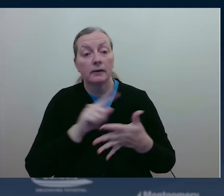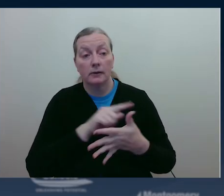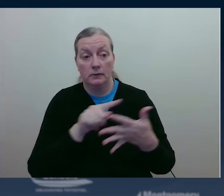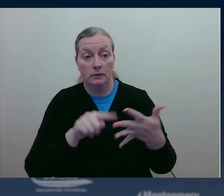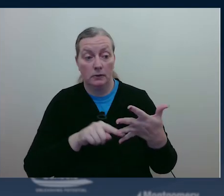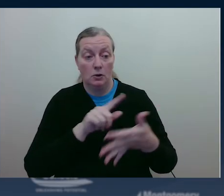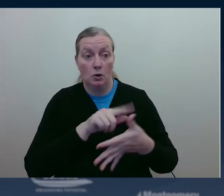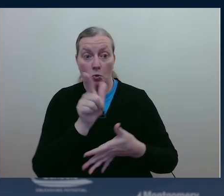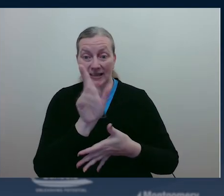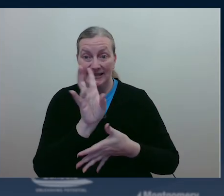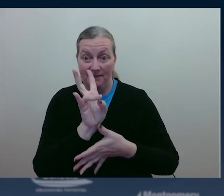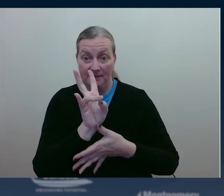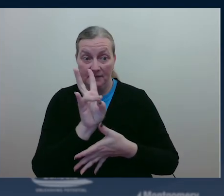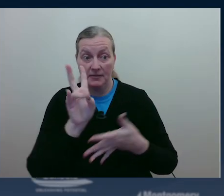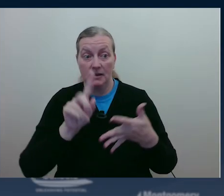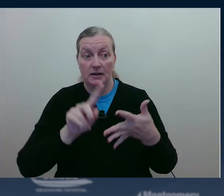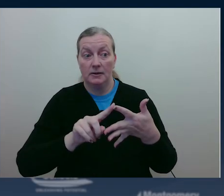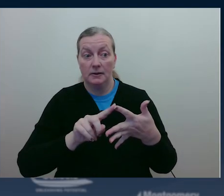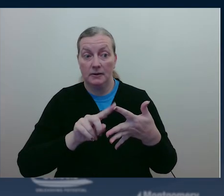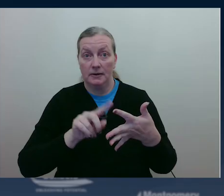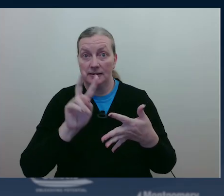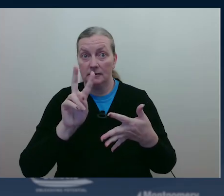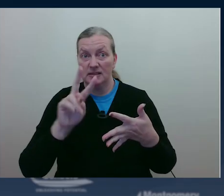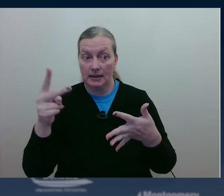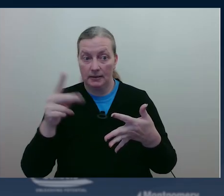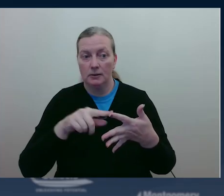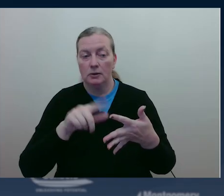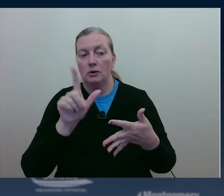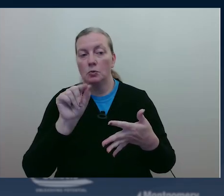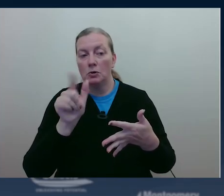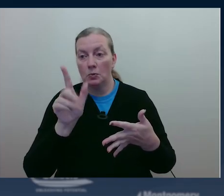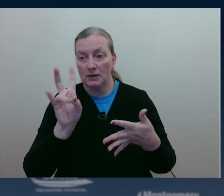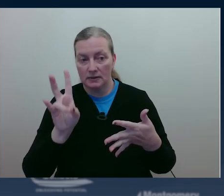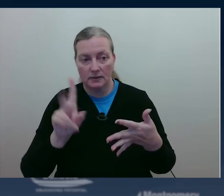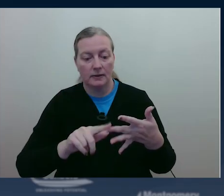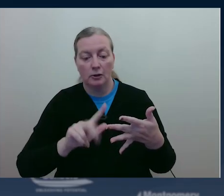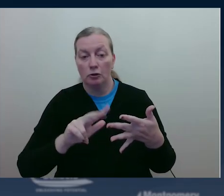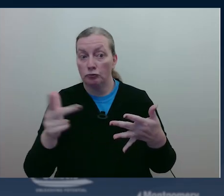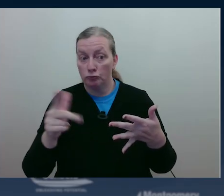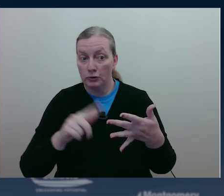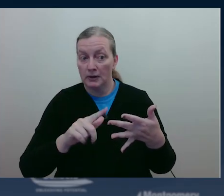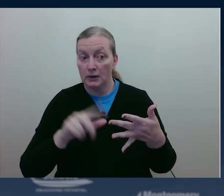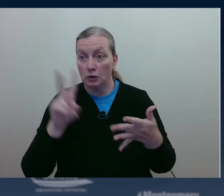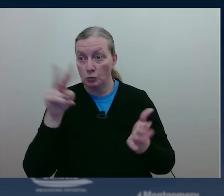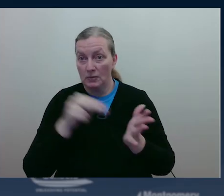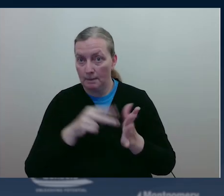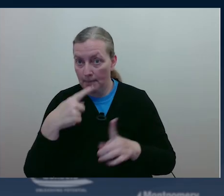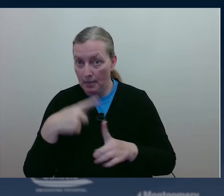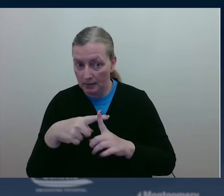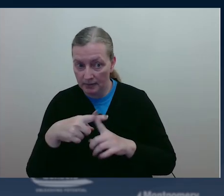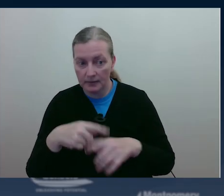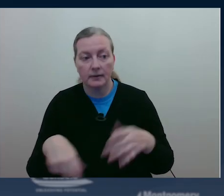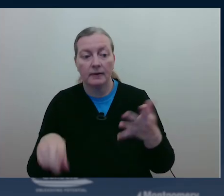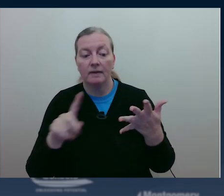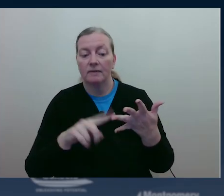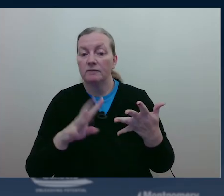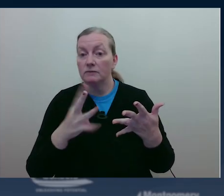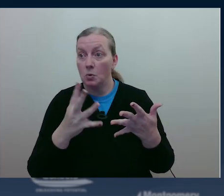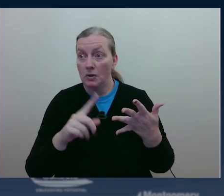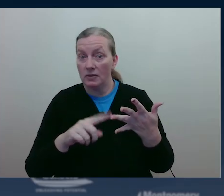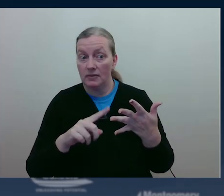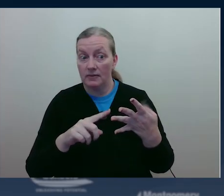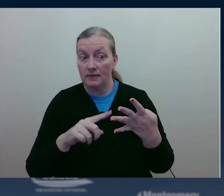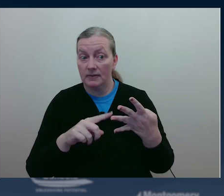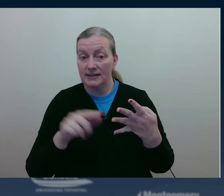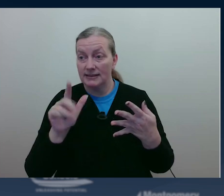is 2027, 3 is 2000 plus, 4 is less than 10,